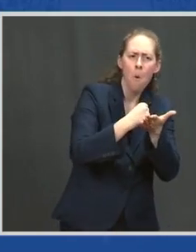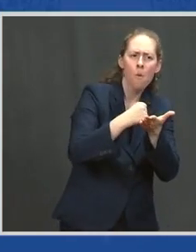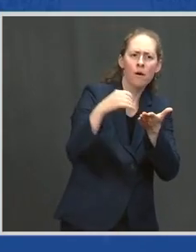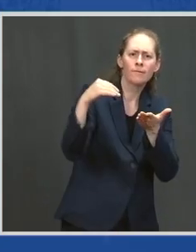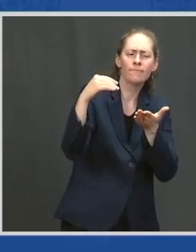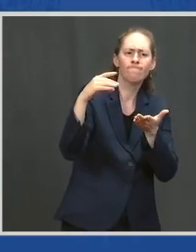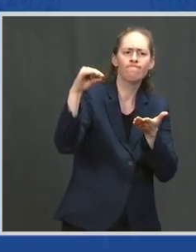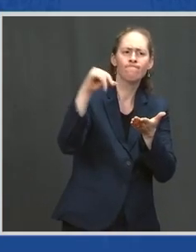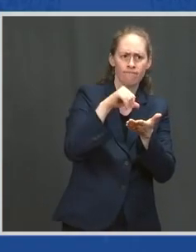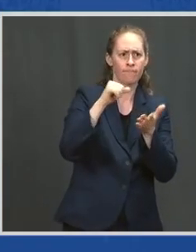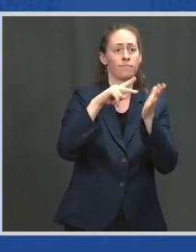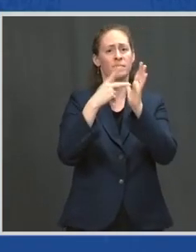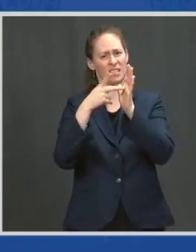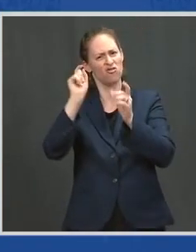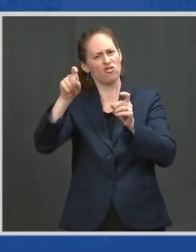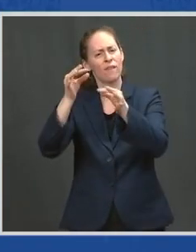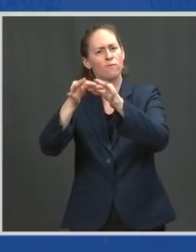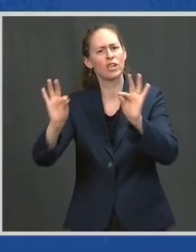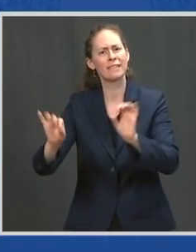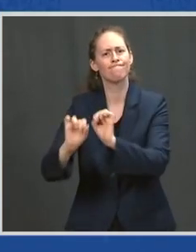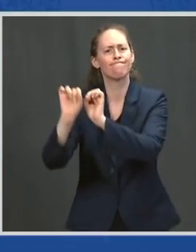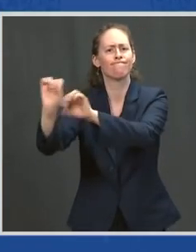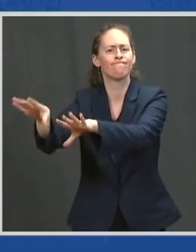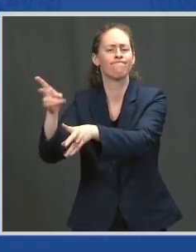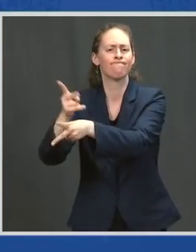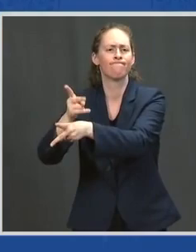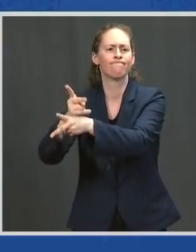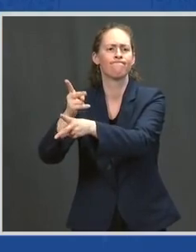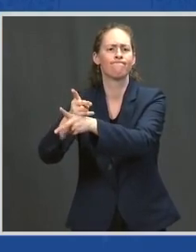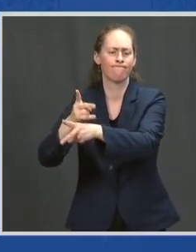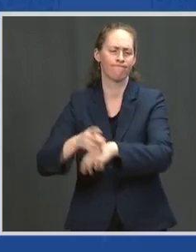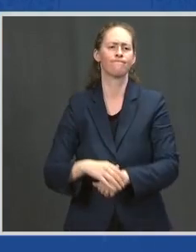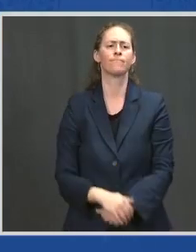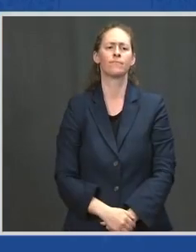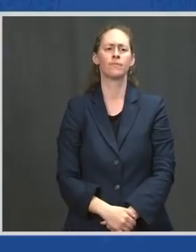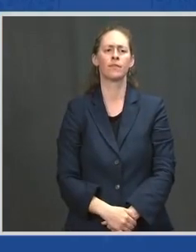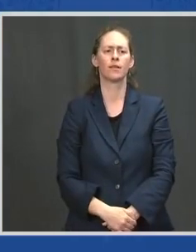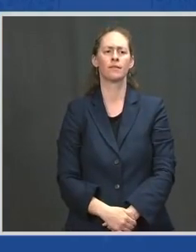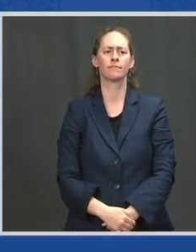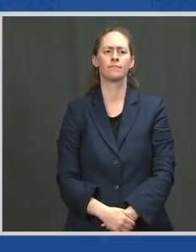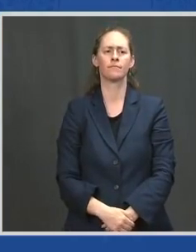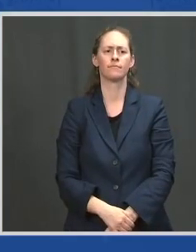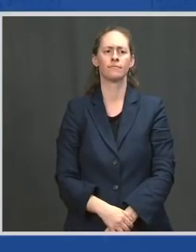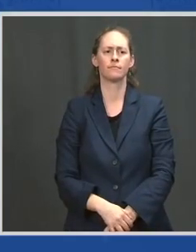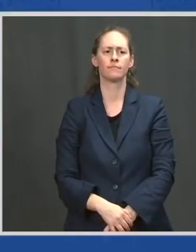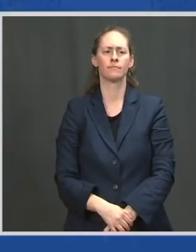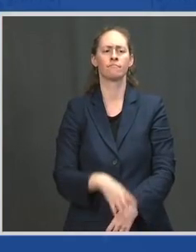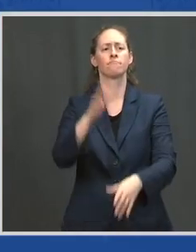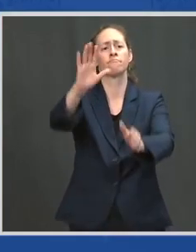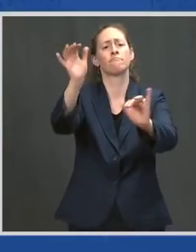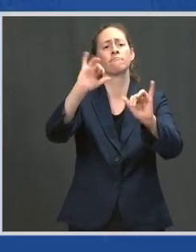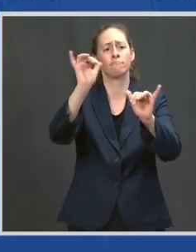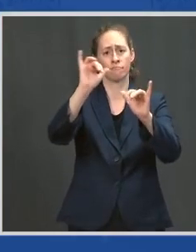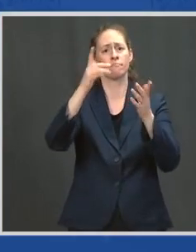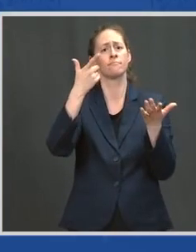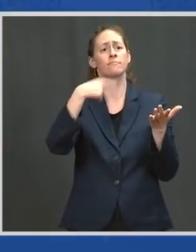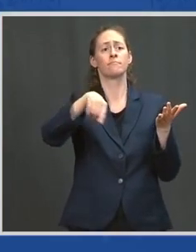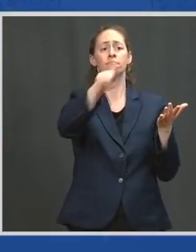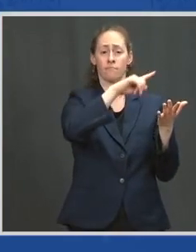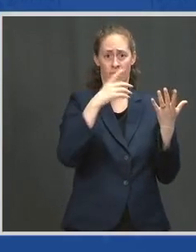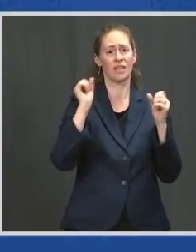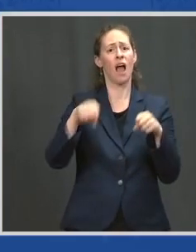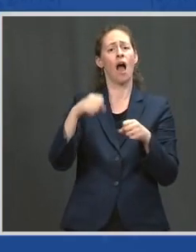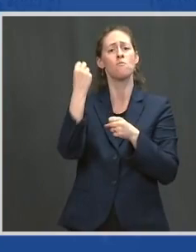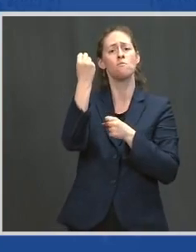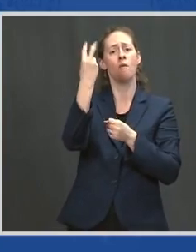finally provide up to 12 weeks of paid and medical leave, paid family and medical leave. We're one of the few industrialized countries in the